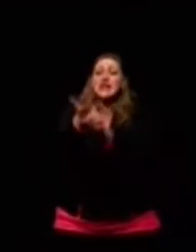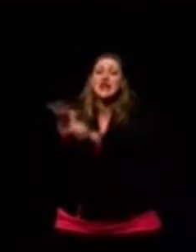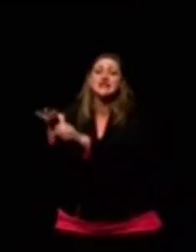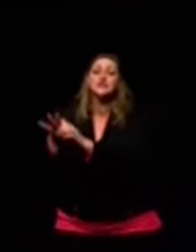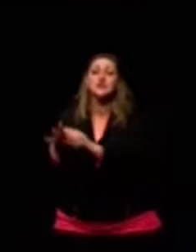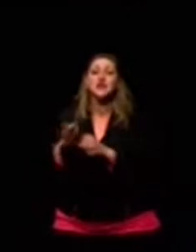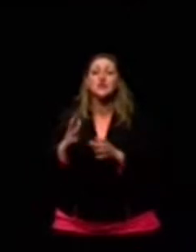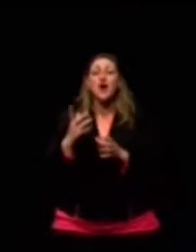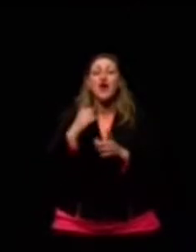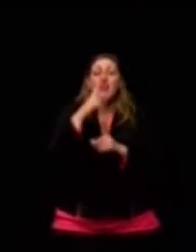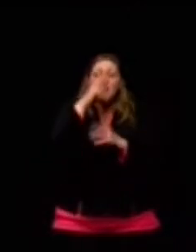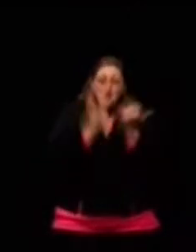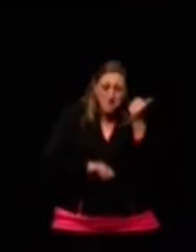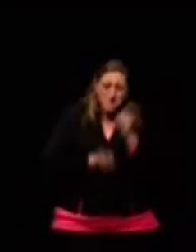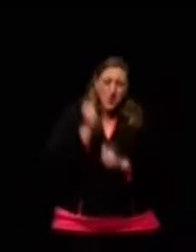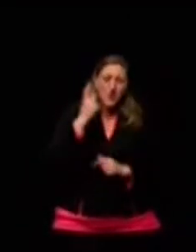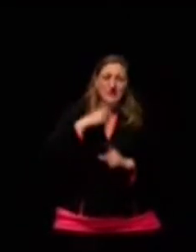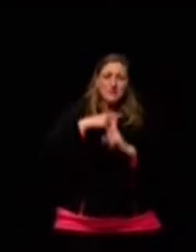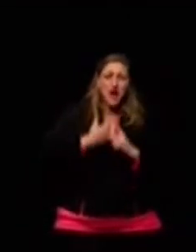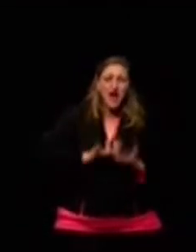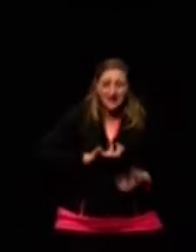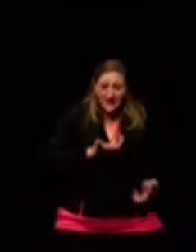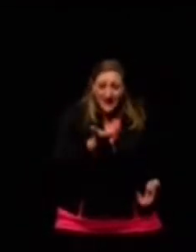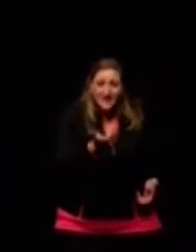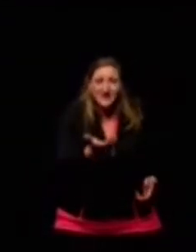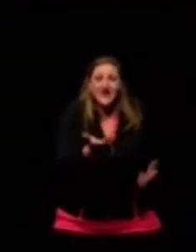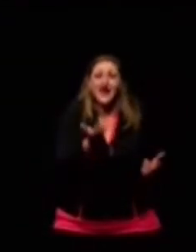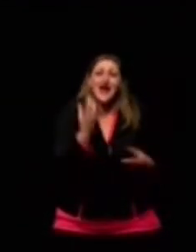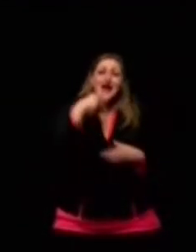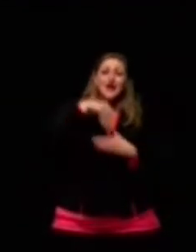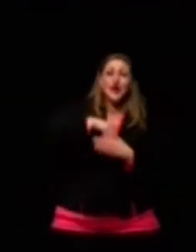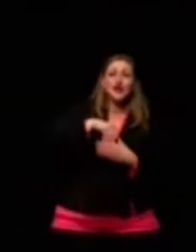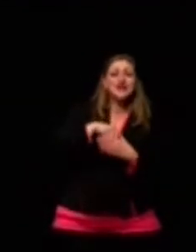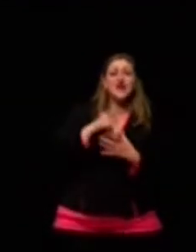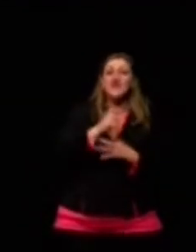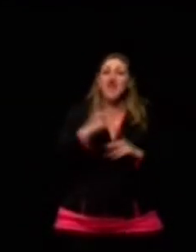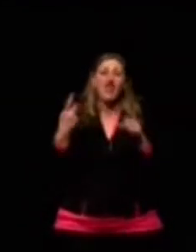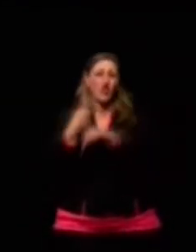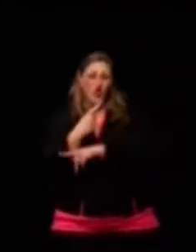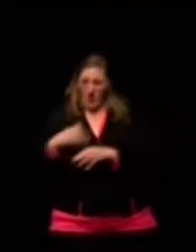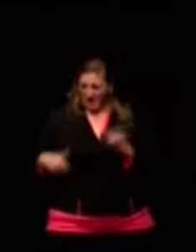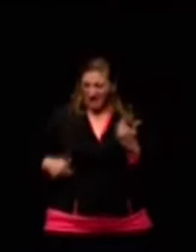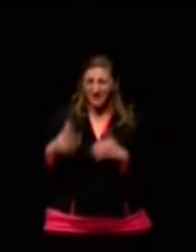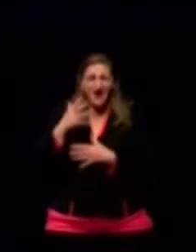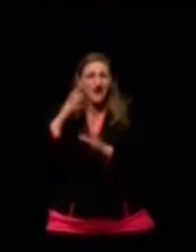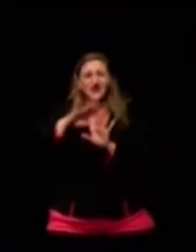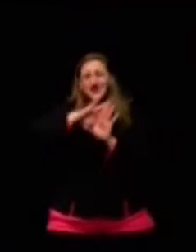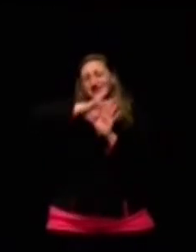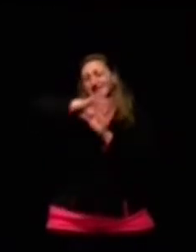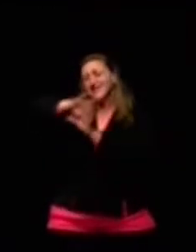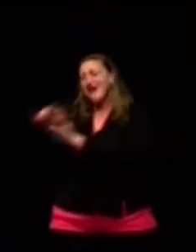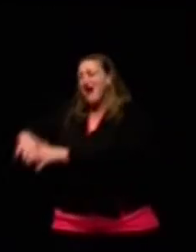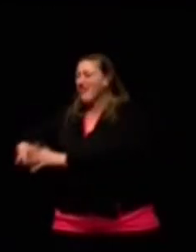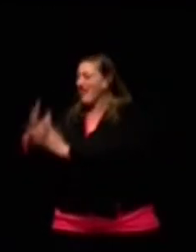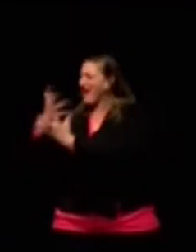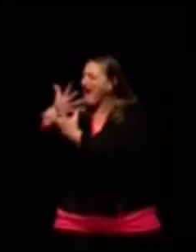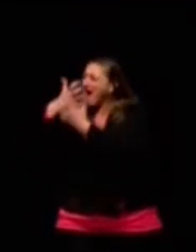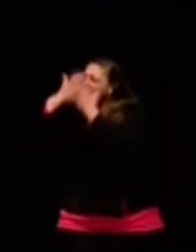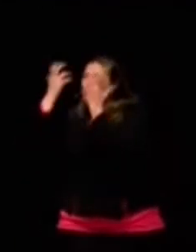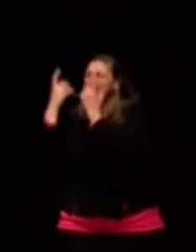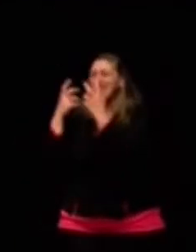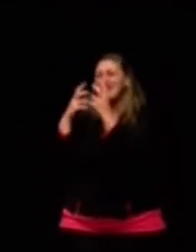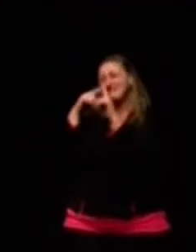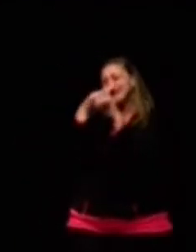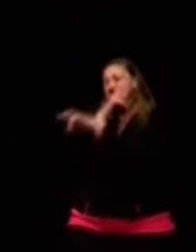bring out the best, not the worst in us. And despite all the ugliness that we see